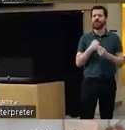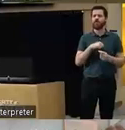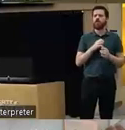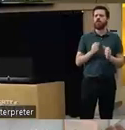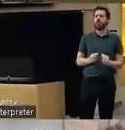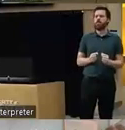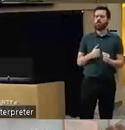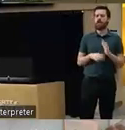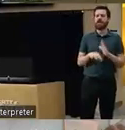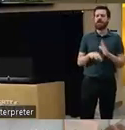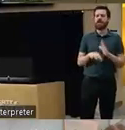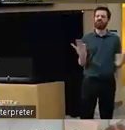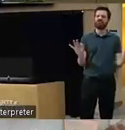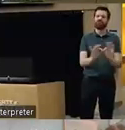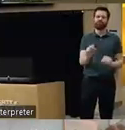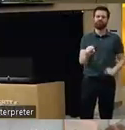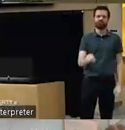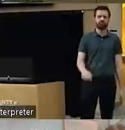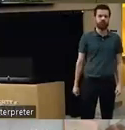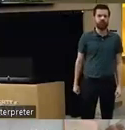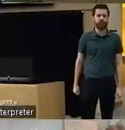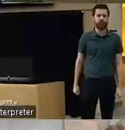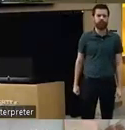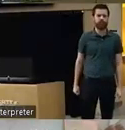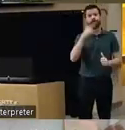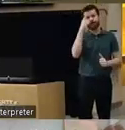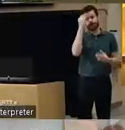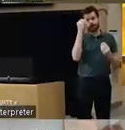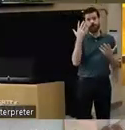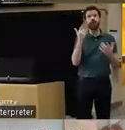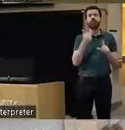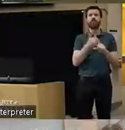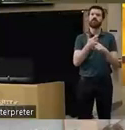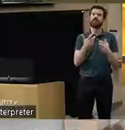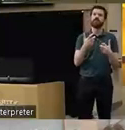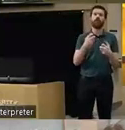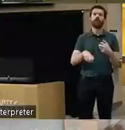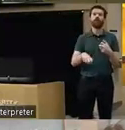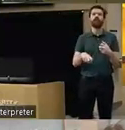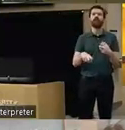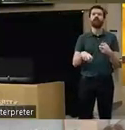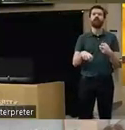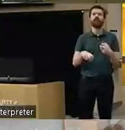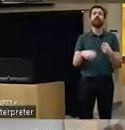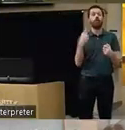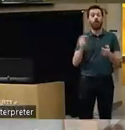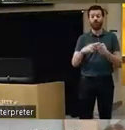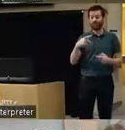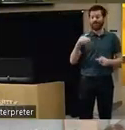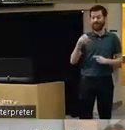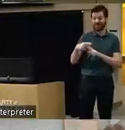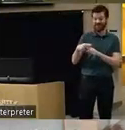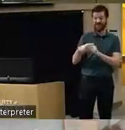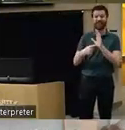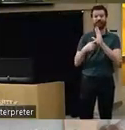that to be pretty important. The way I think about it is that it's very hard to go to a PCP and show someone